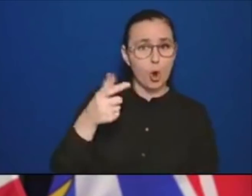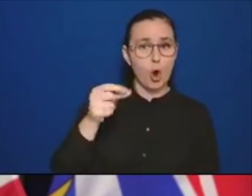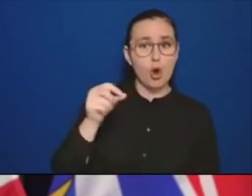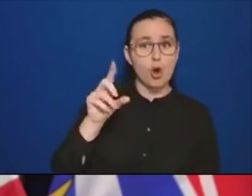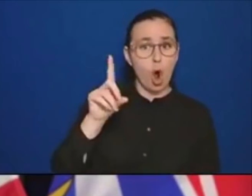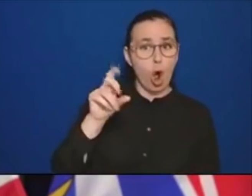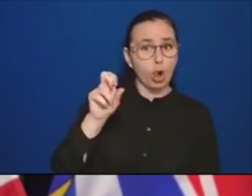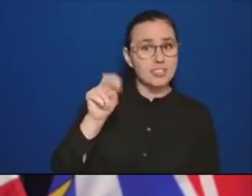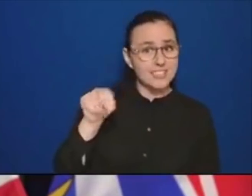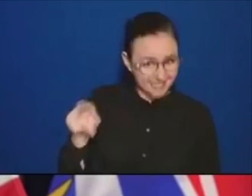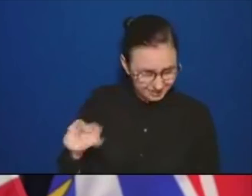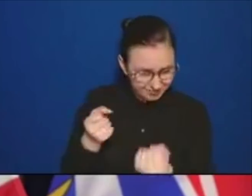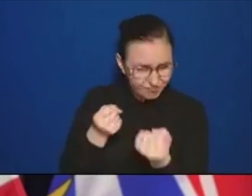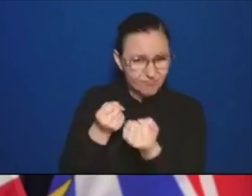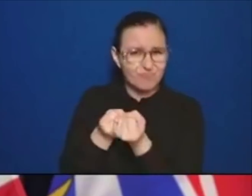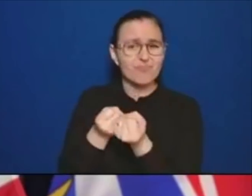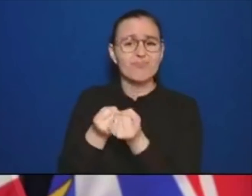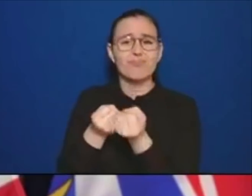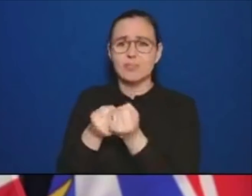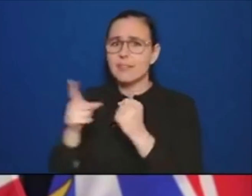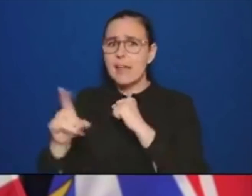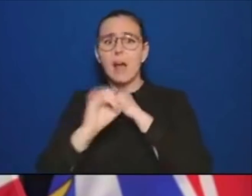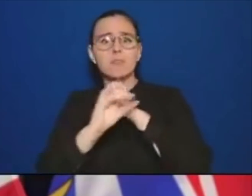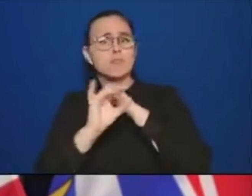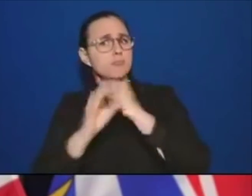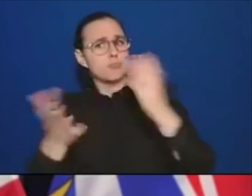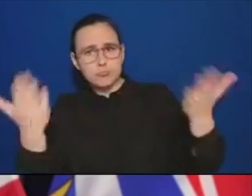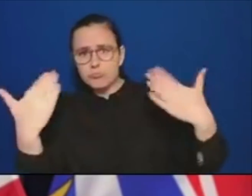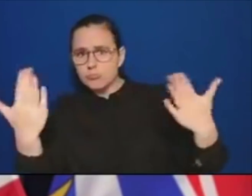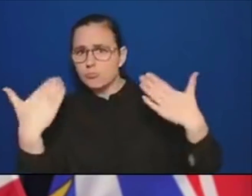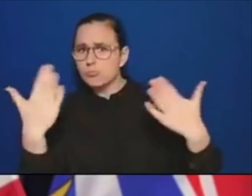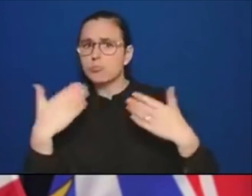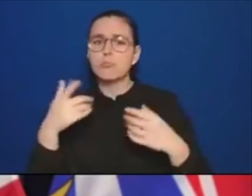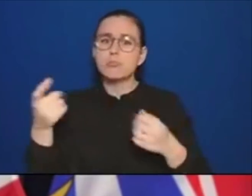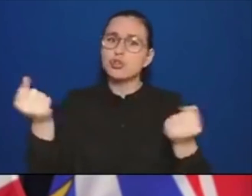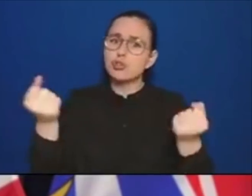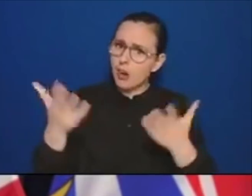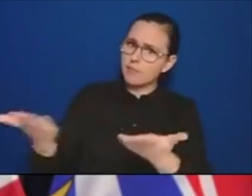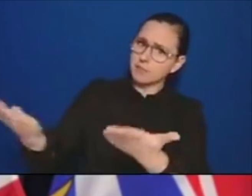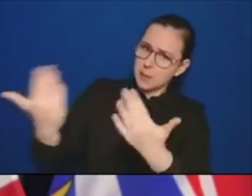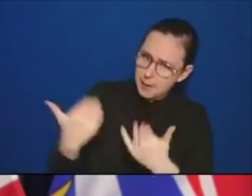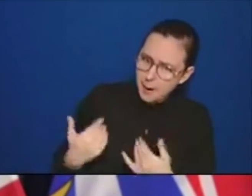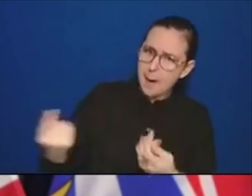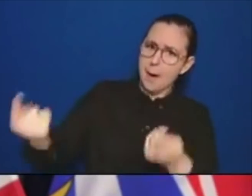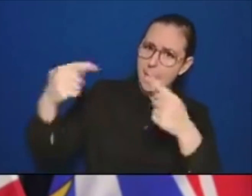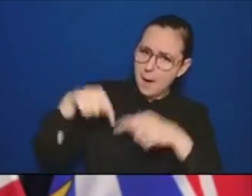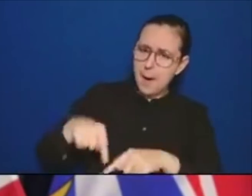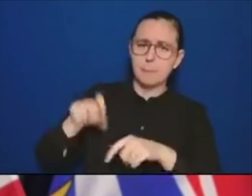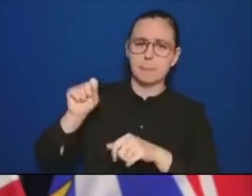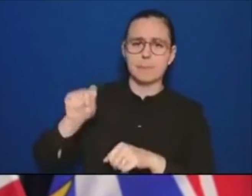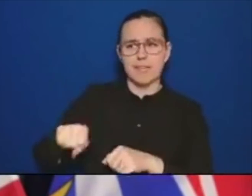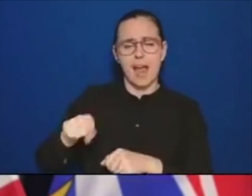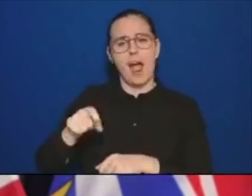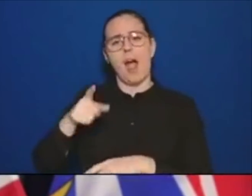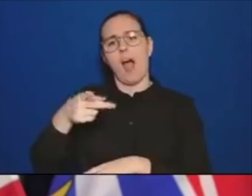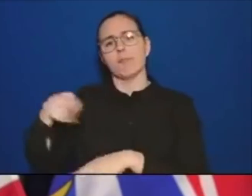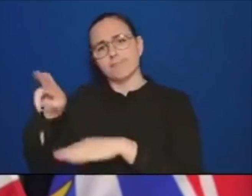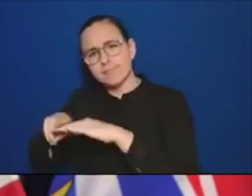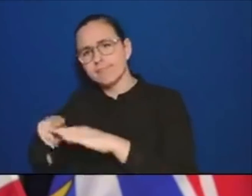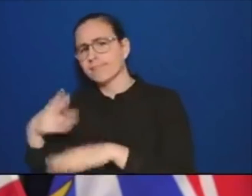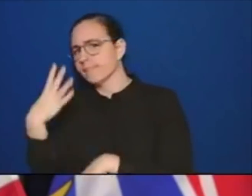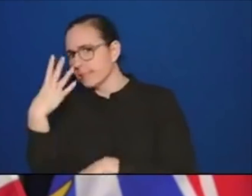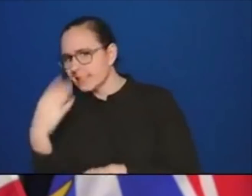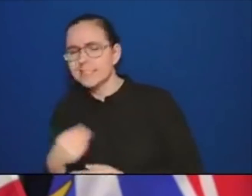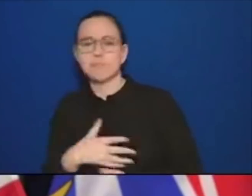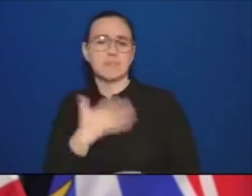an invitation to truck drivers in the area to access shelter and to have food delivered to them. In Kamloops, the local Sikh community